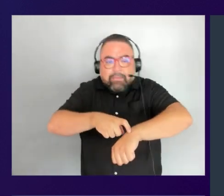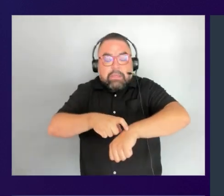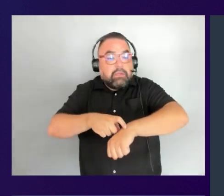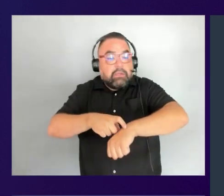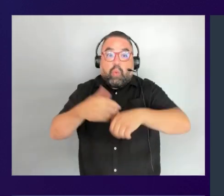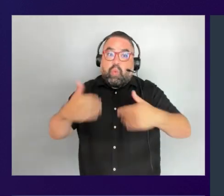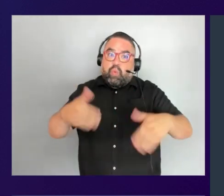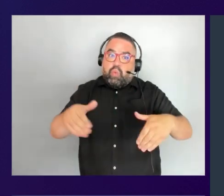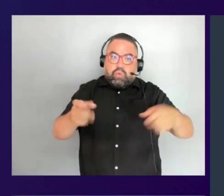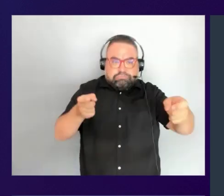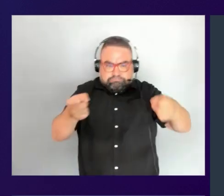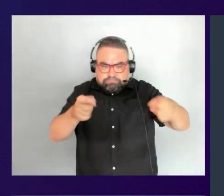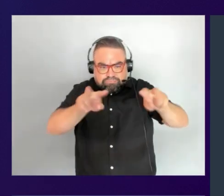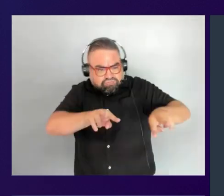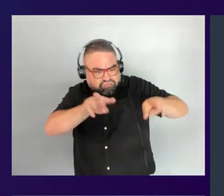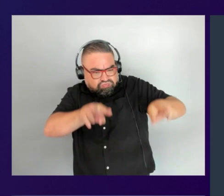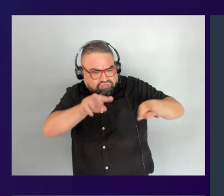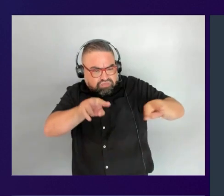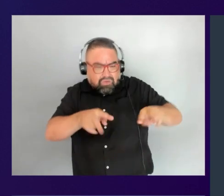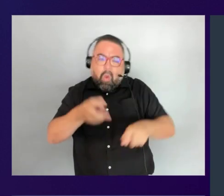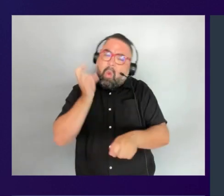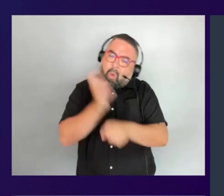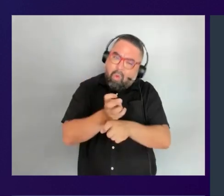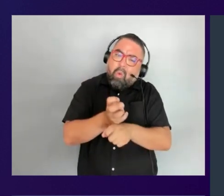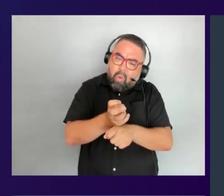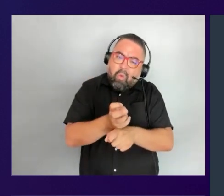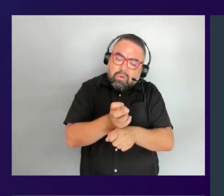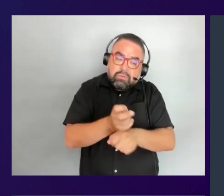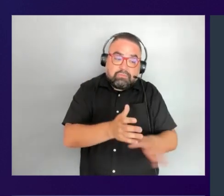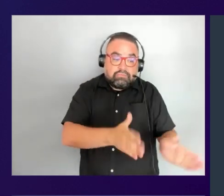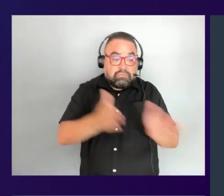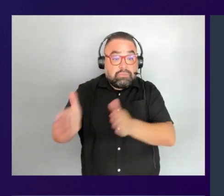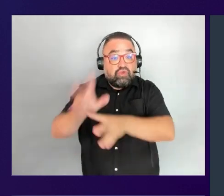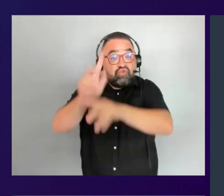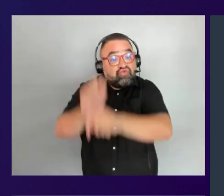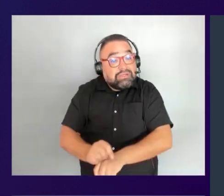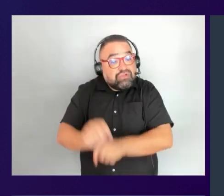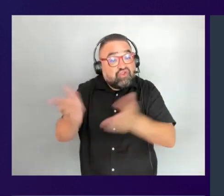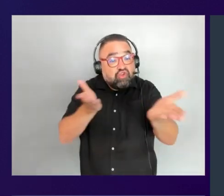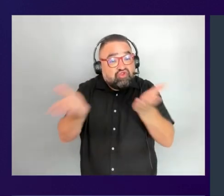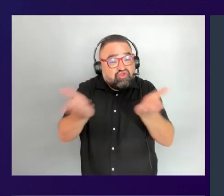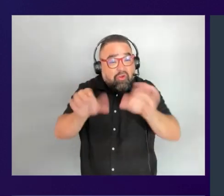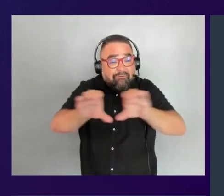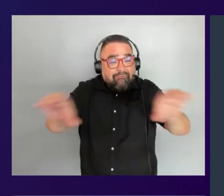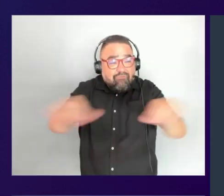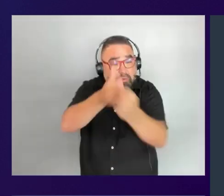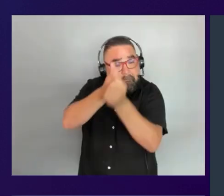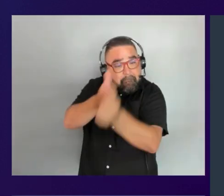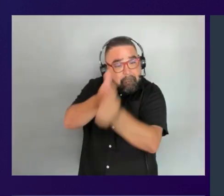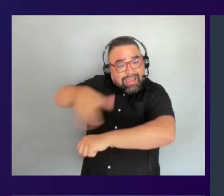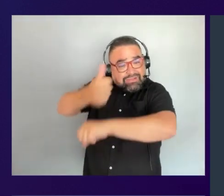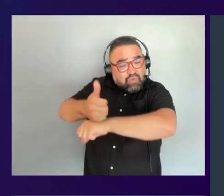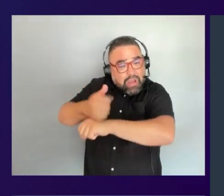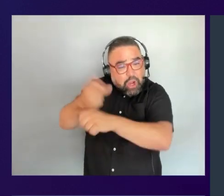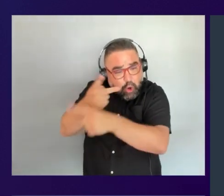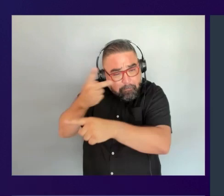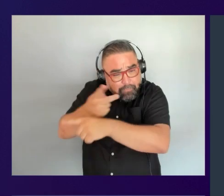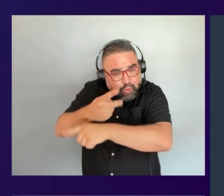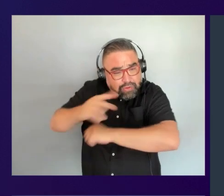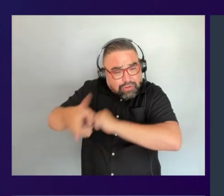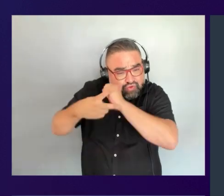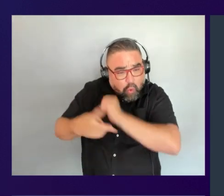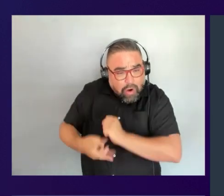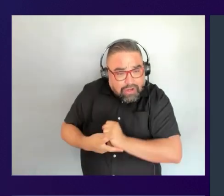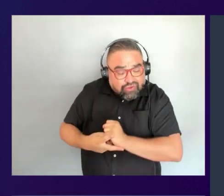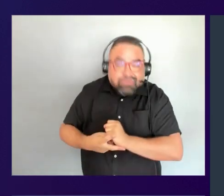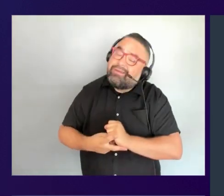to monitor or manage or predict. Second, with traditional server-based, always-on compute and storage, builders waste limited